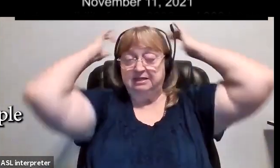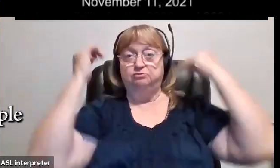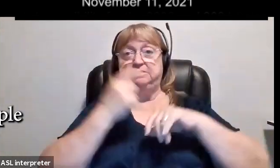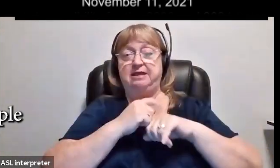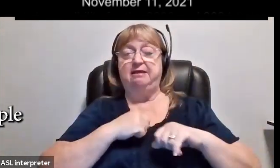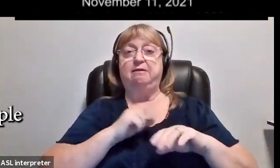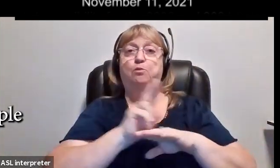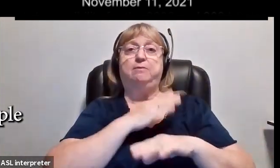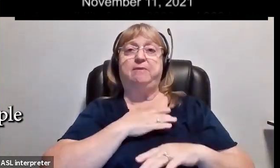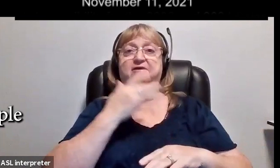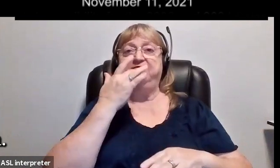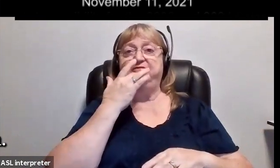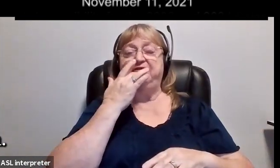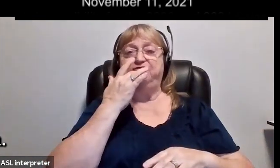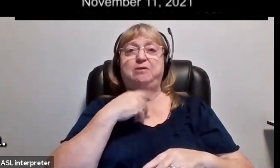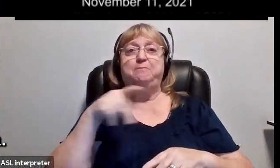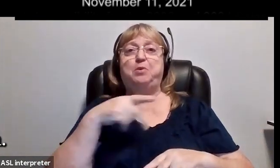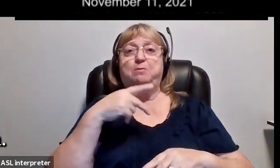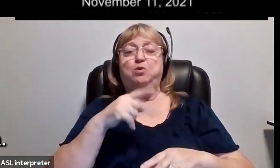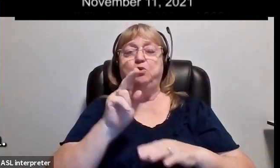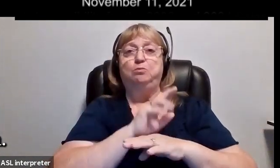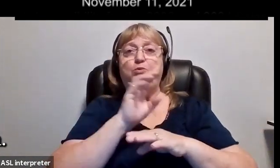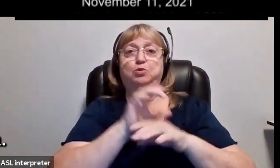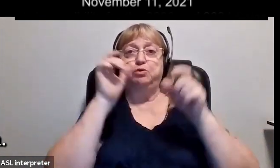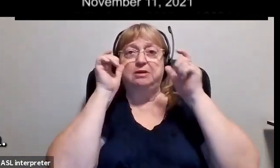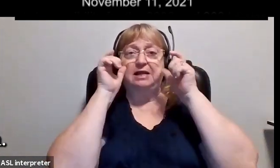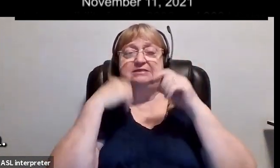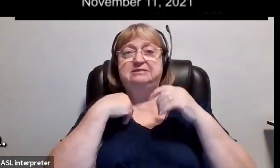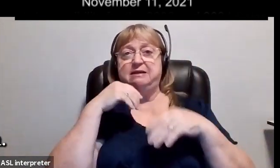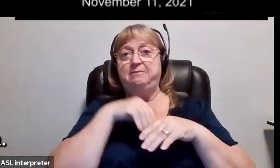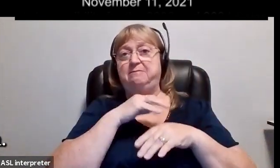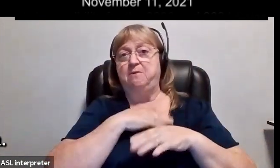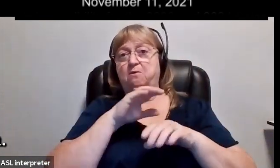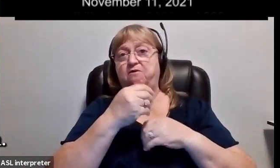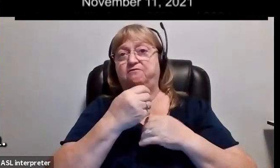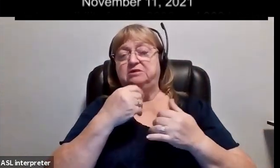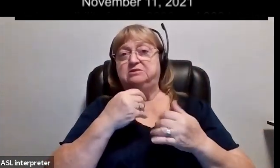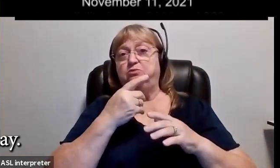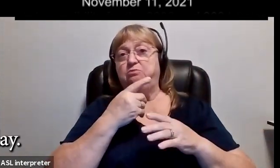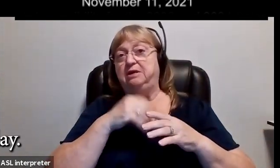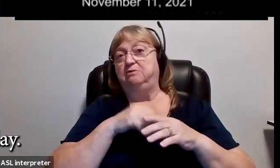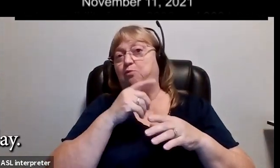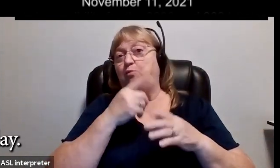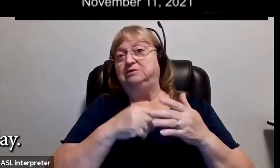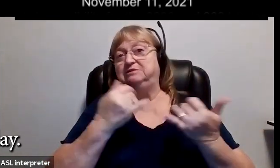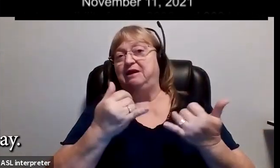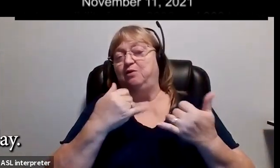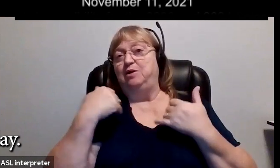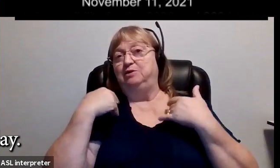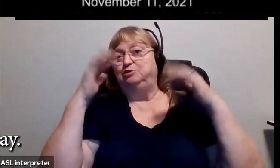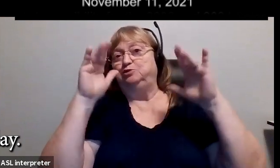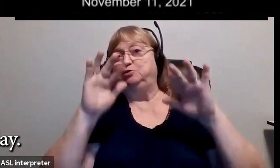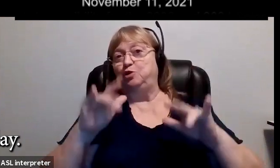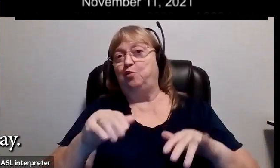purple computer glasses, and I'm at my office here in what is now snowy Wisconsin. So